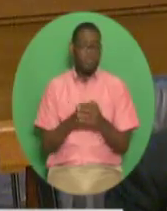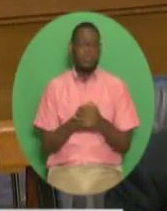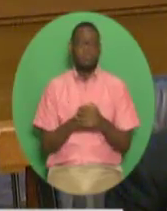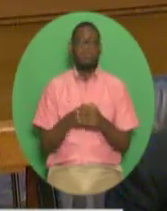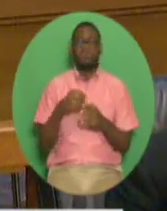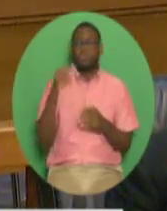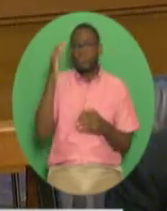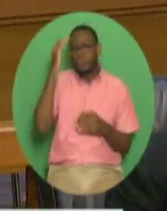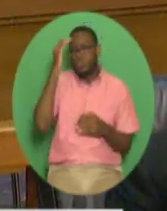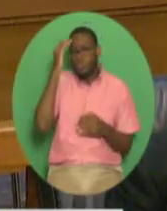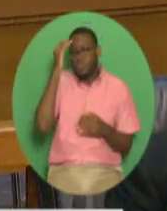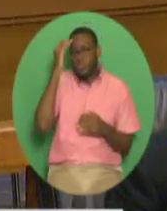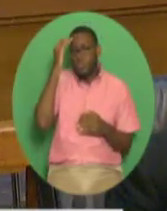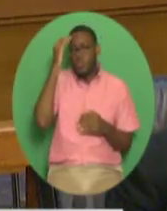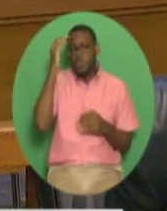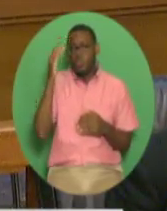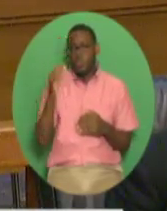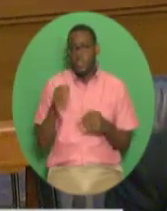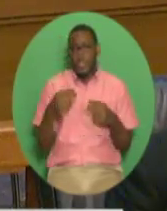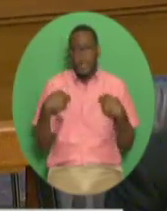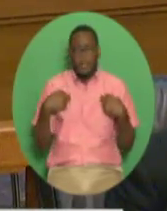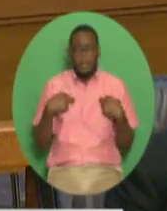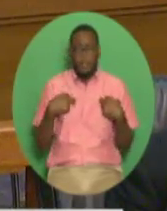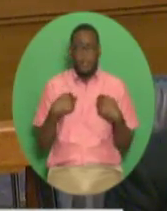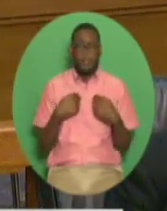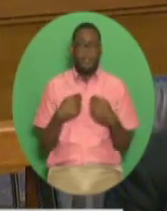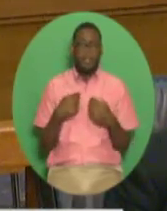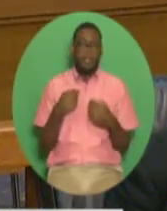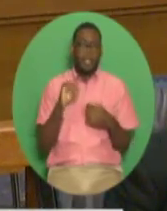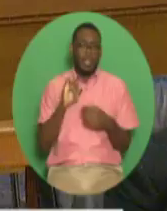was an item of an implementation of an ICT plan,